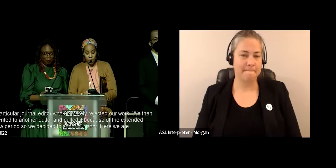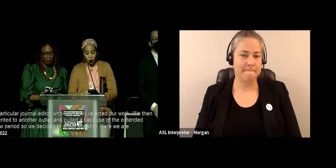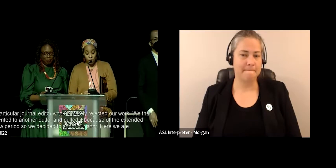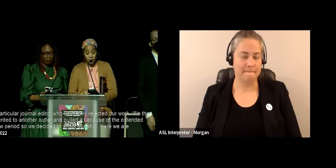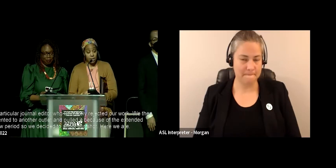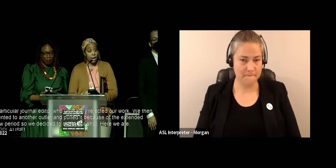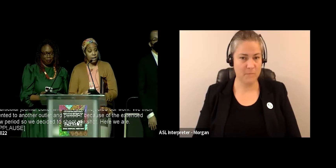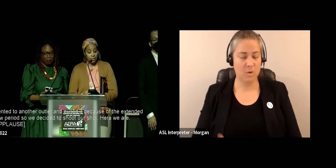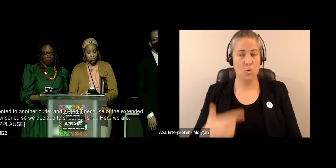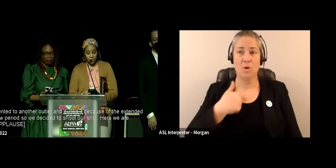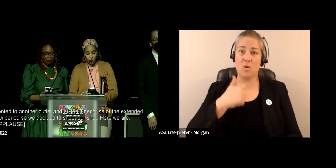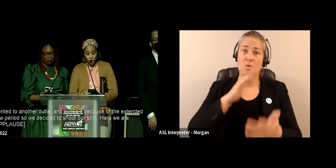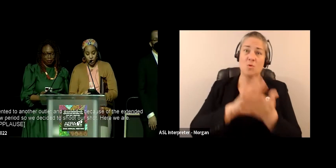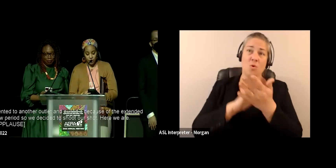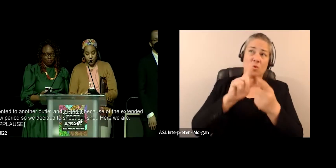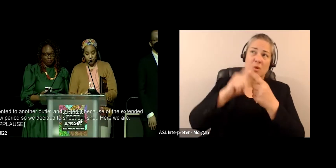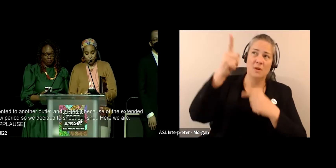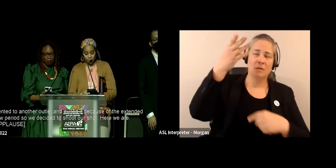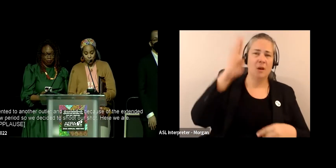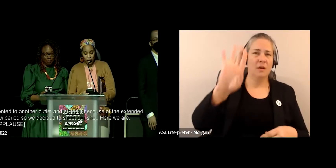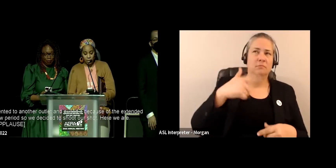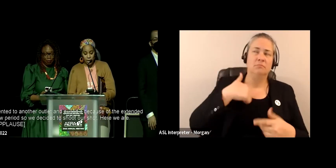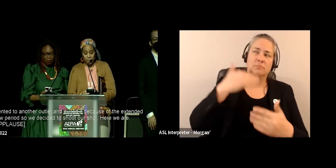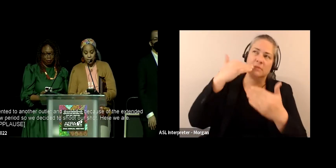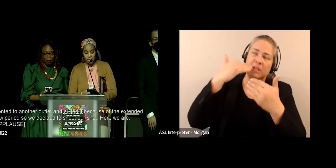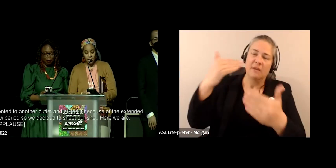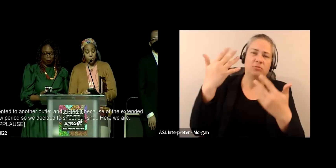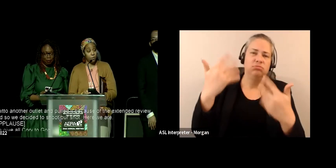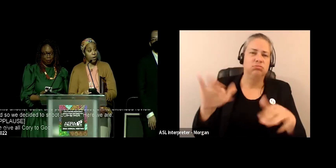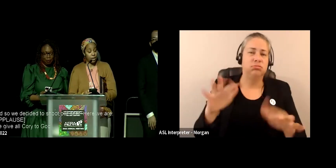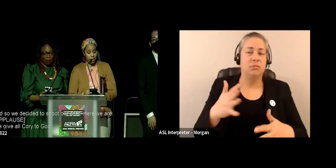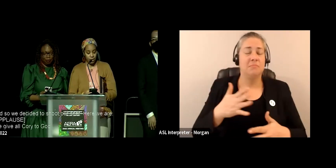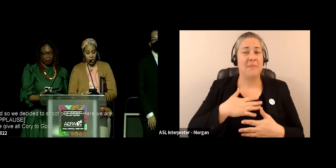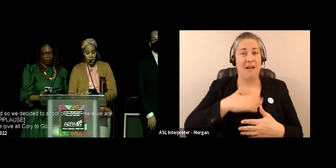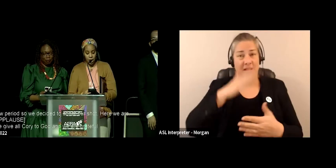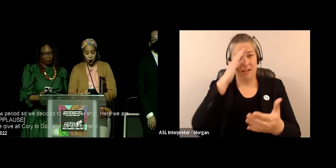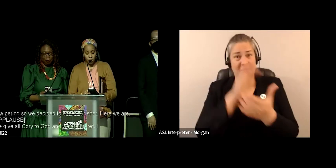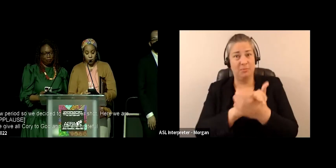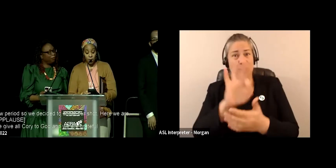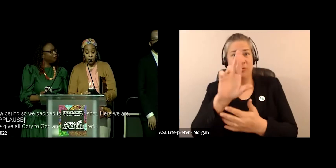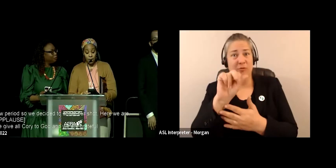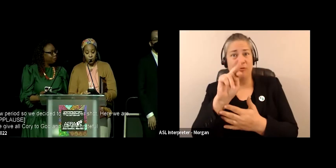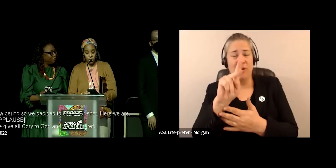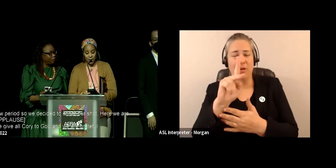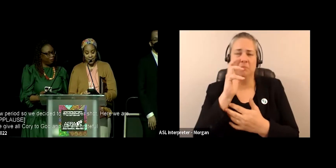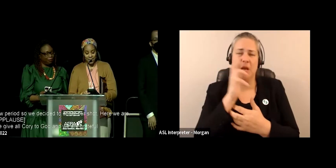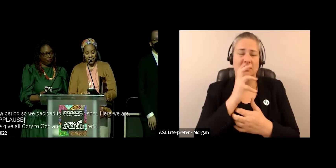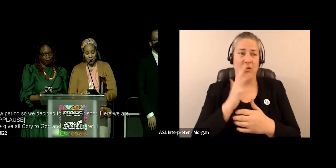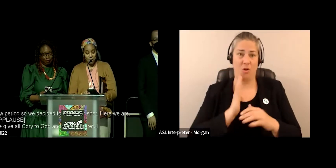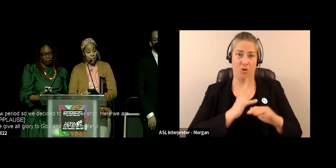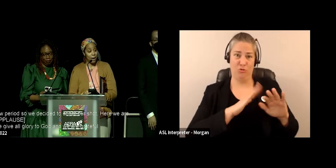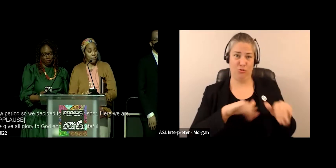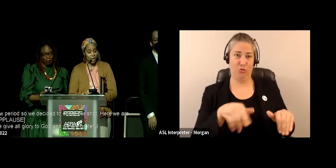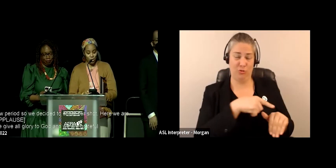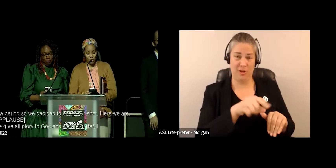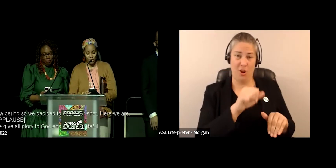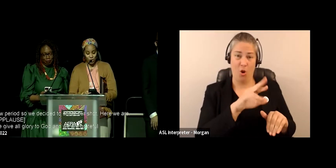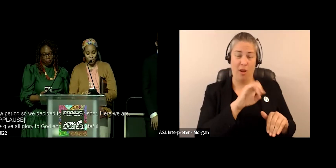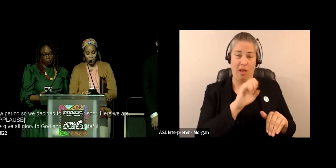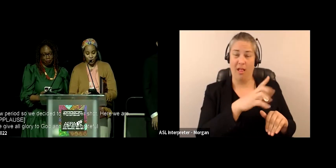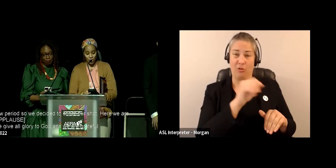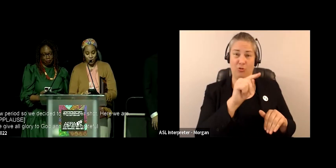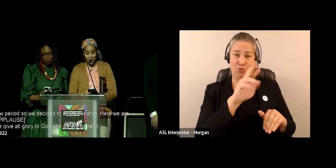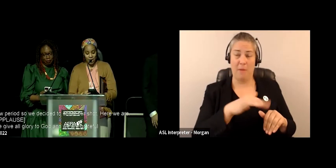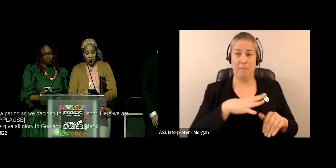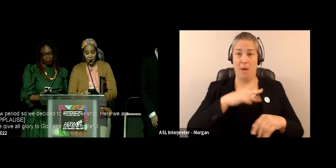We give all glory to God, and we're grateful. To my amazing husband, Frank, our children, Ariel and Trey, my mom and twin